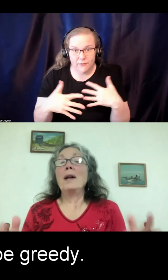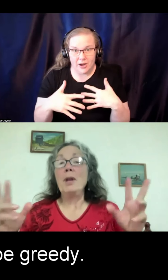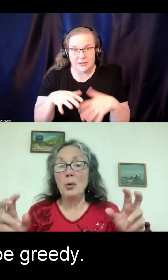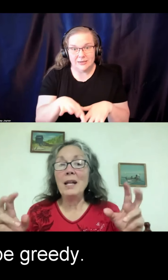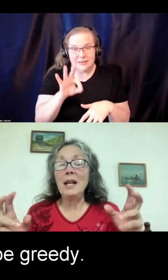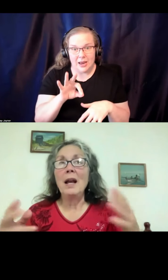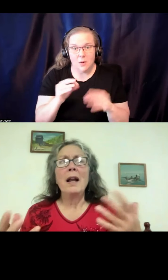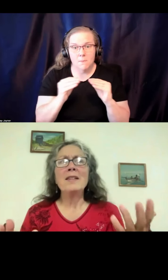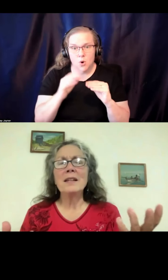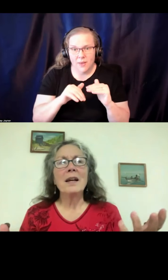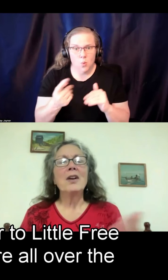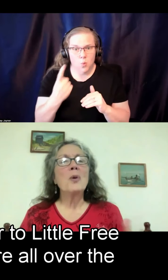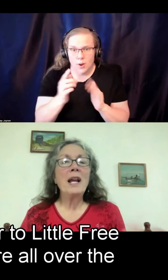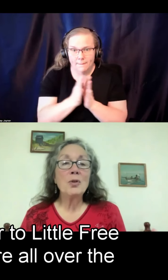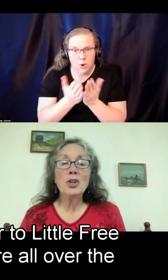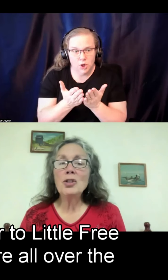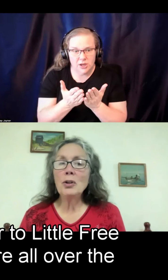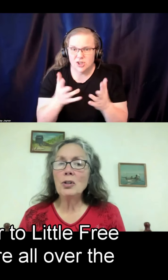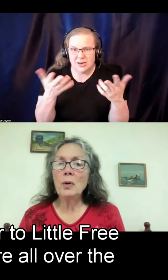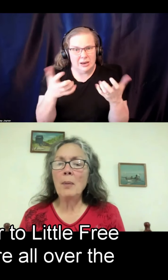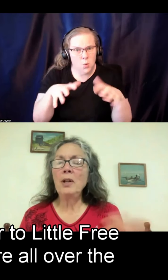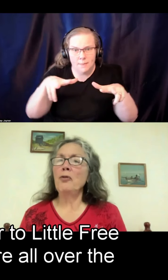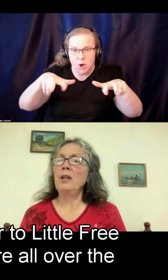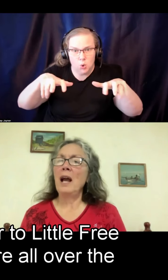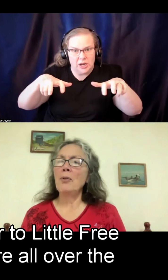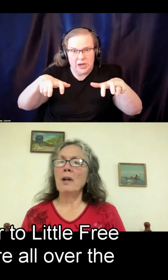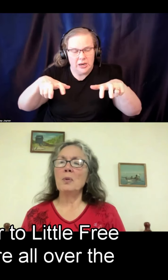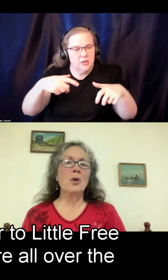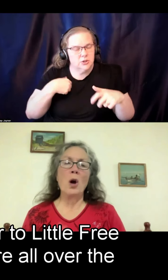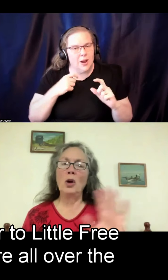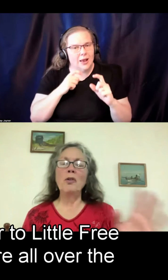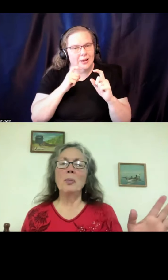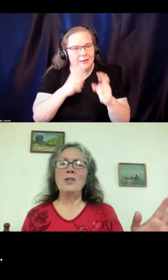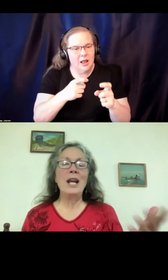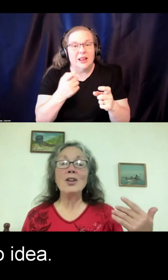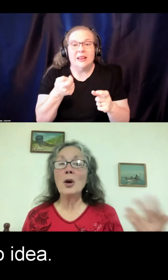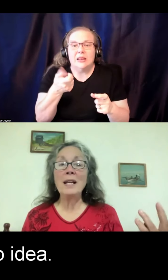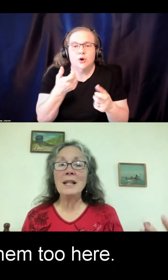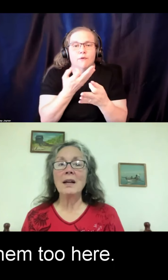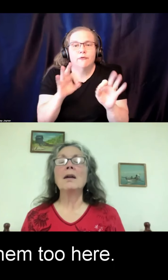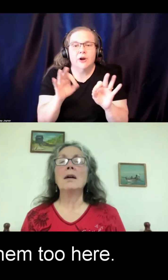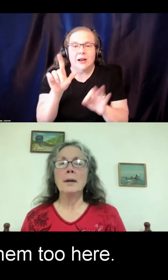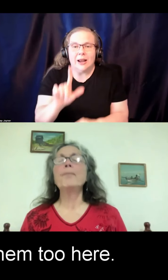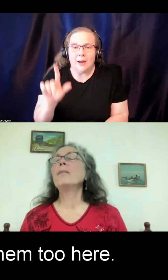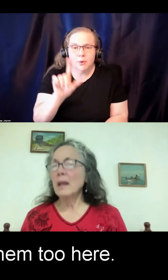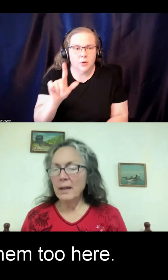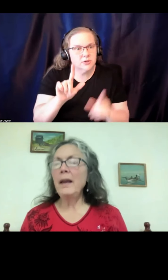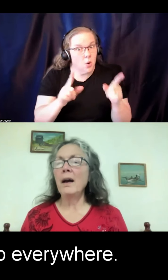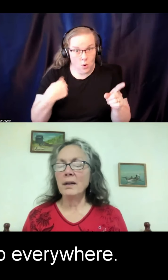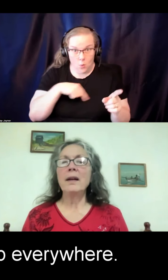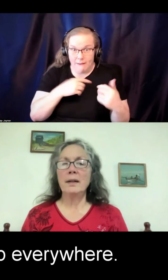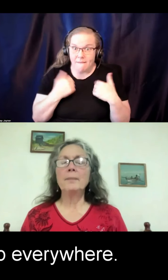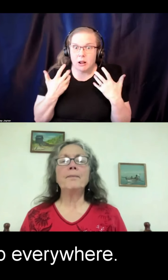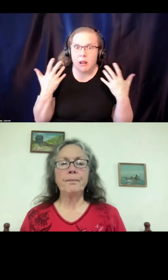She just didn't want to be greedy. Oh, So I Oh, introduced her to little free libraries, which are all over the place. She had no we idea. have a lot of them too